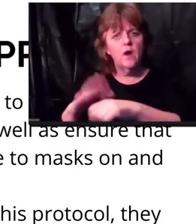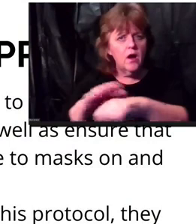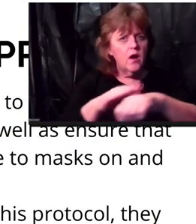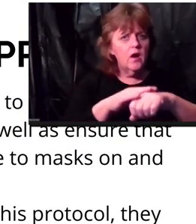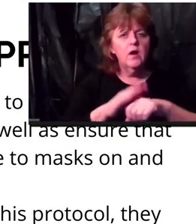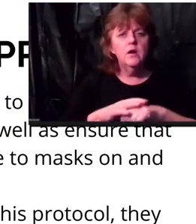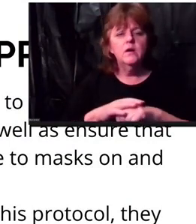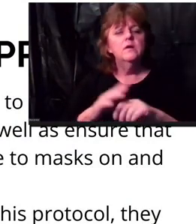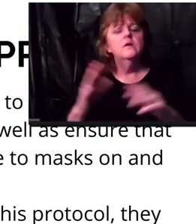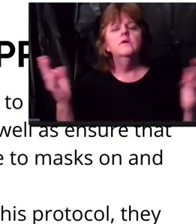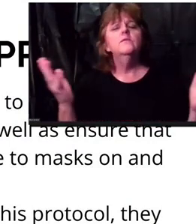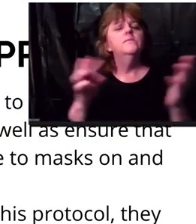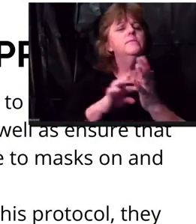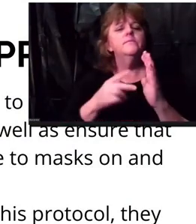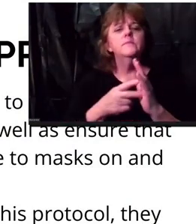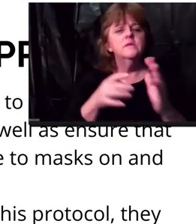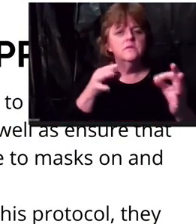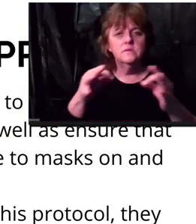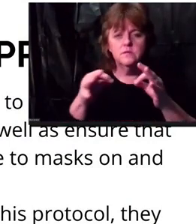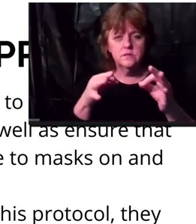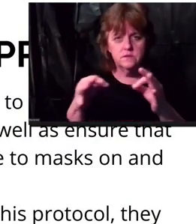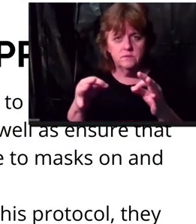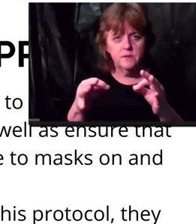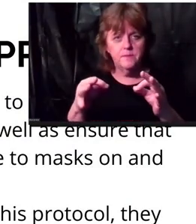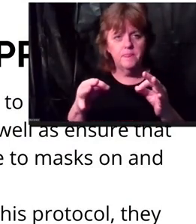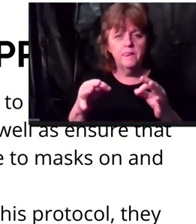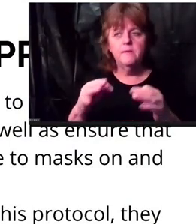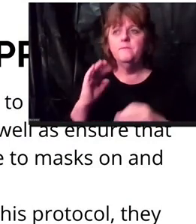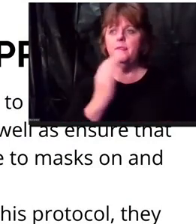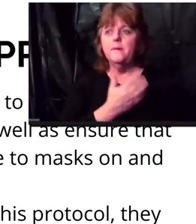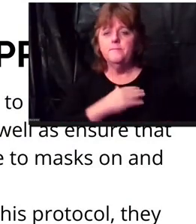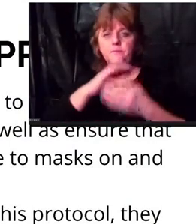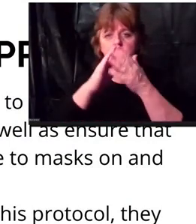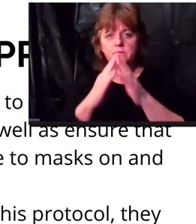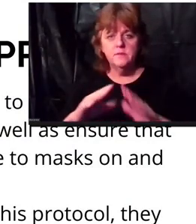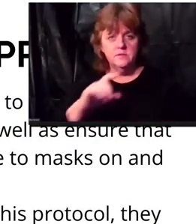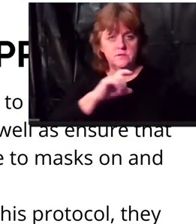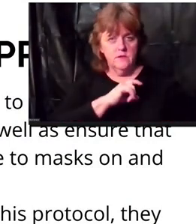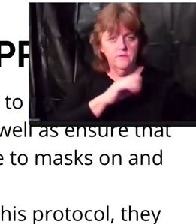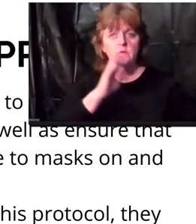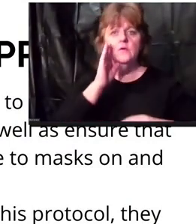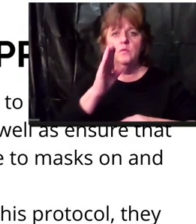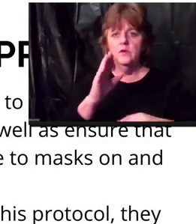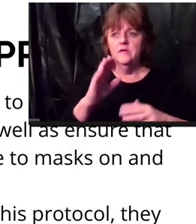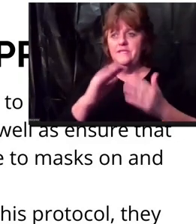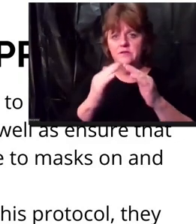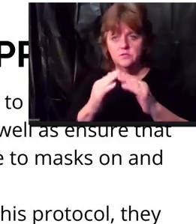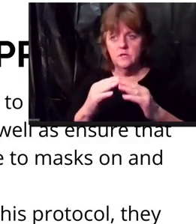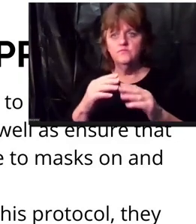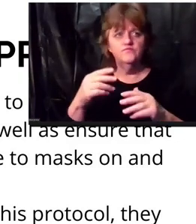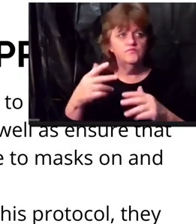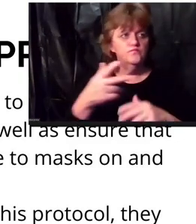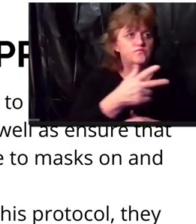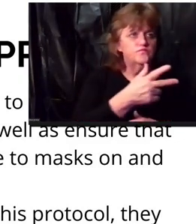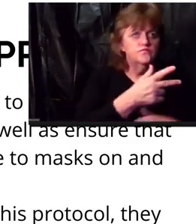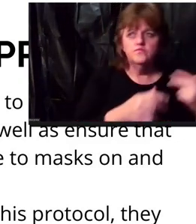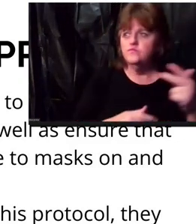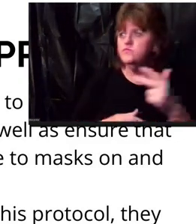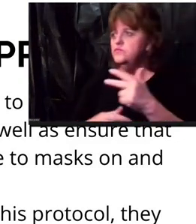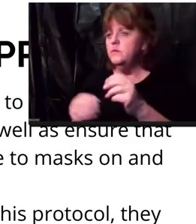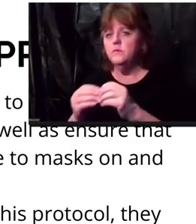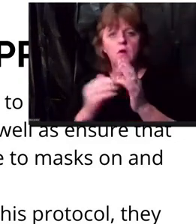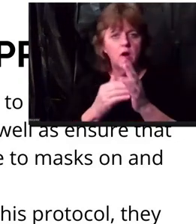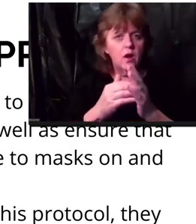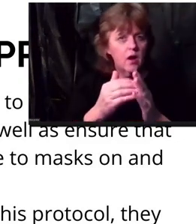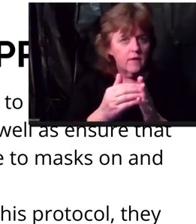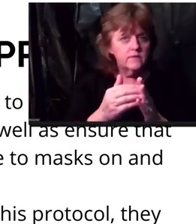that enforcement look like? Well, our peace officer will be patrolling downtown area more frequently